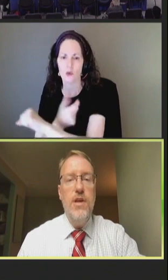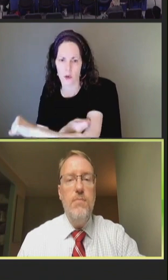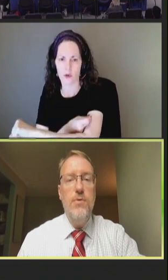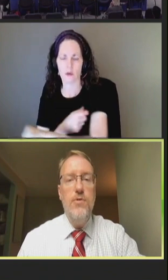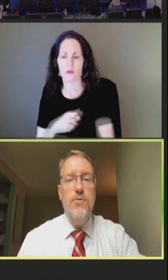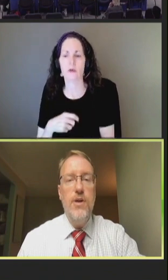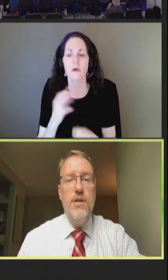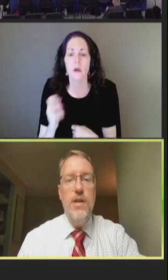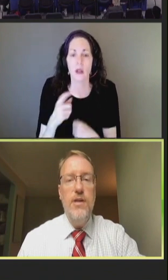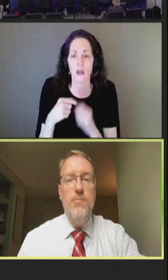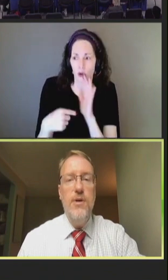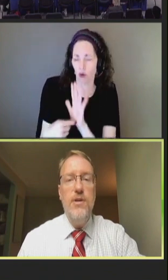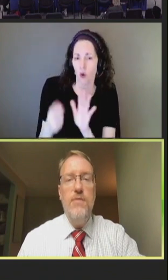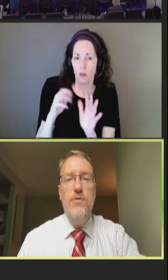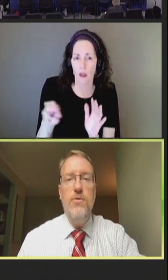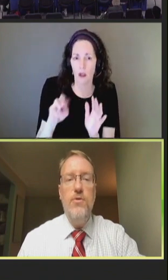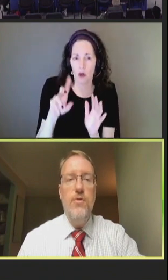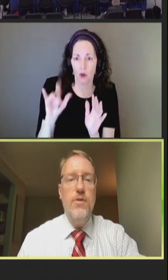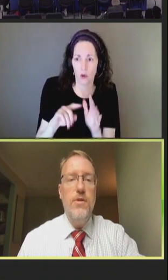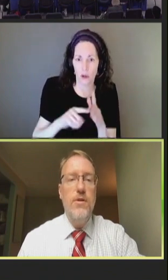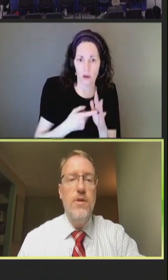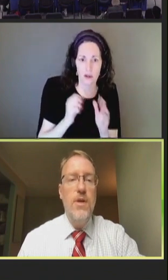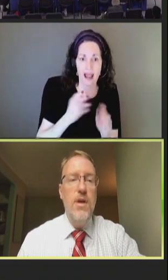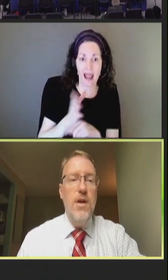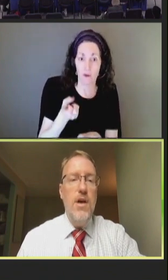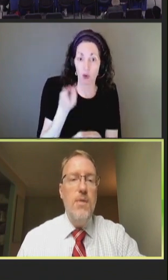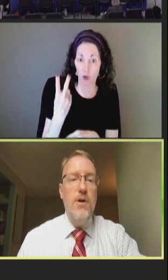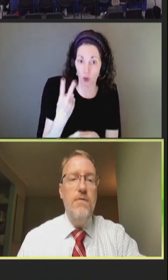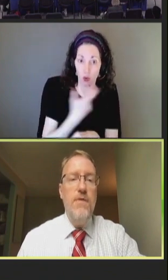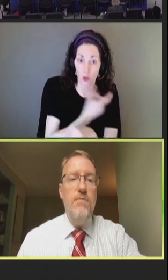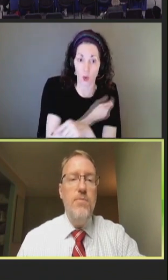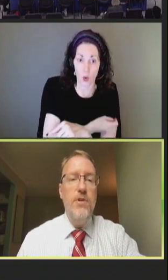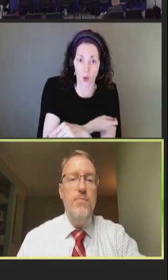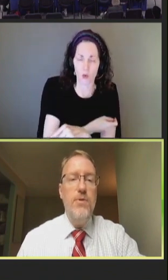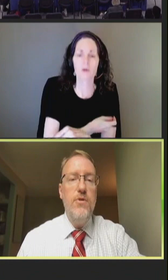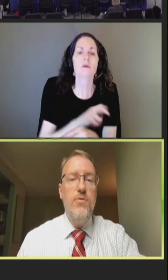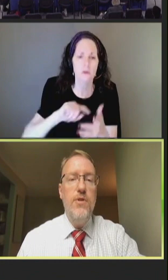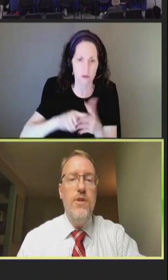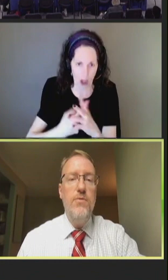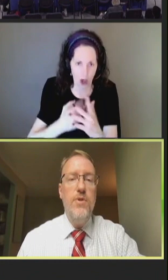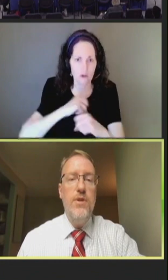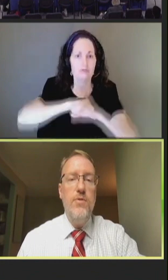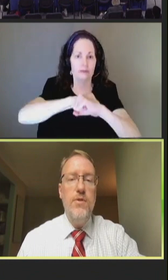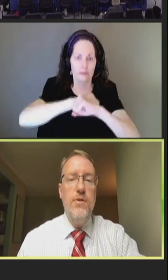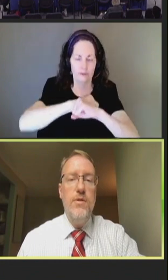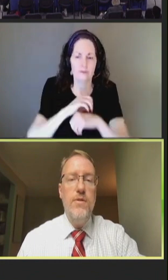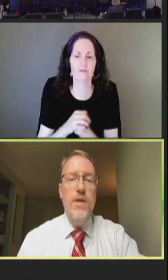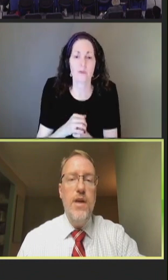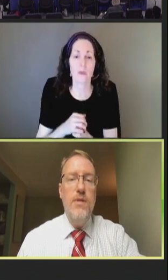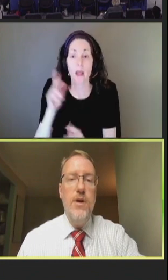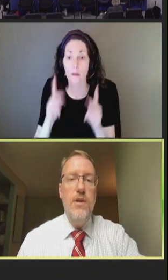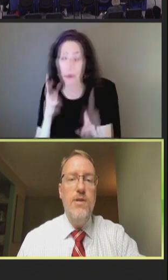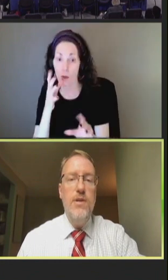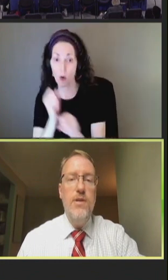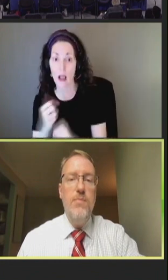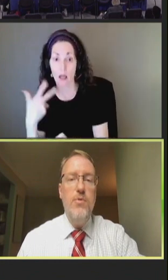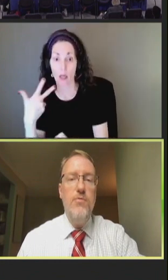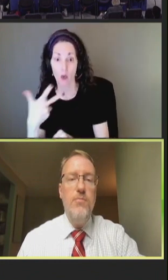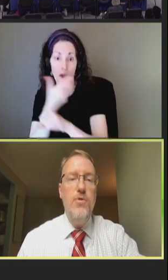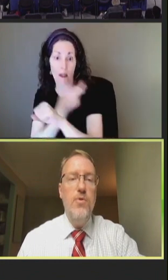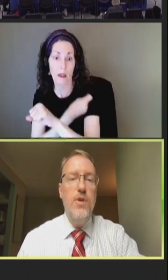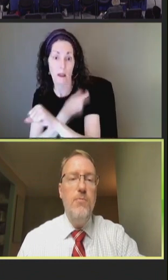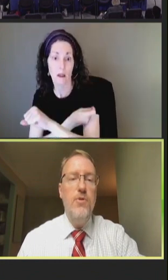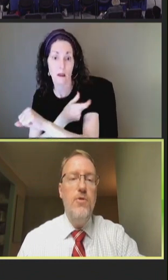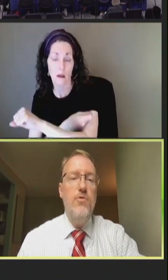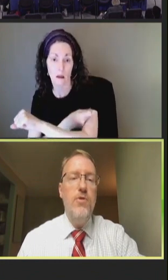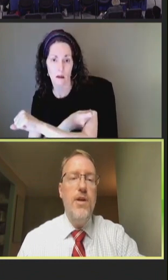early-stage MPER-directed antibodies after 2 doses. Among the 5 participants who received 3 doses, the antibodies and samples from